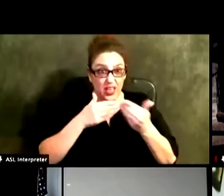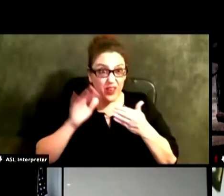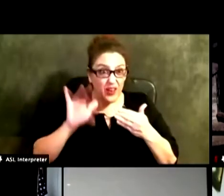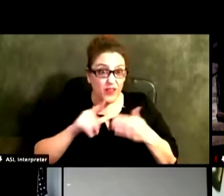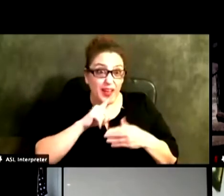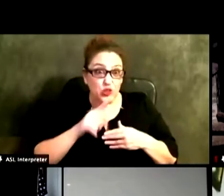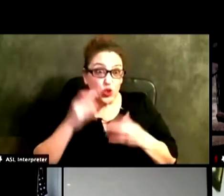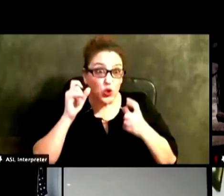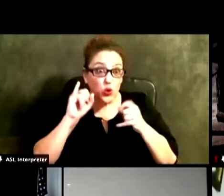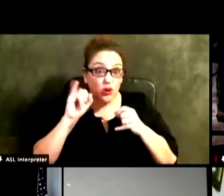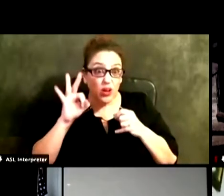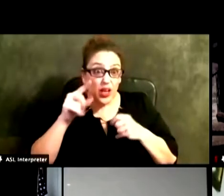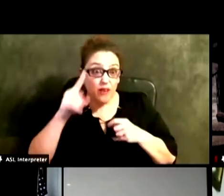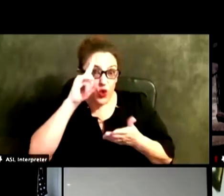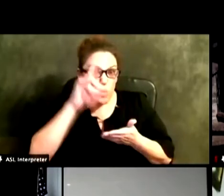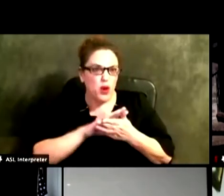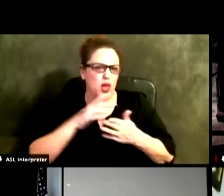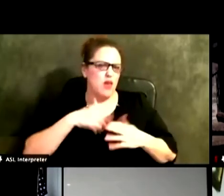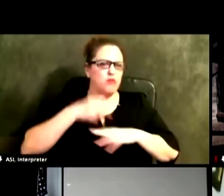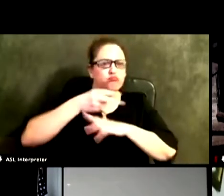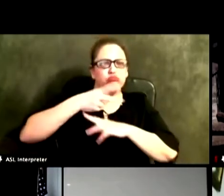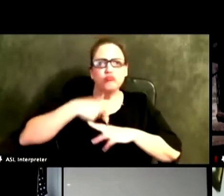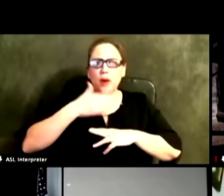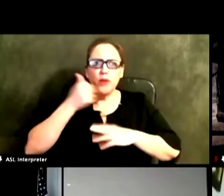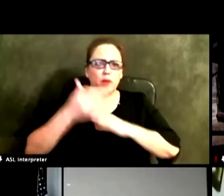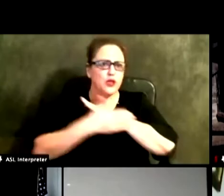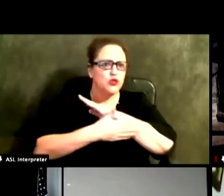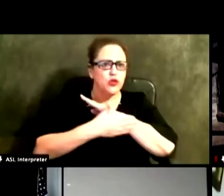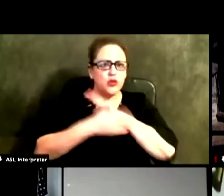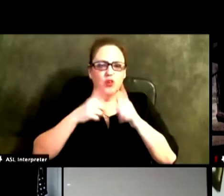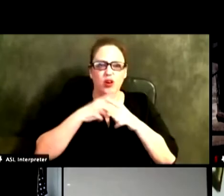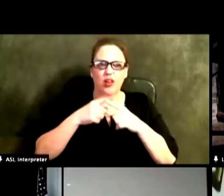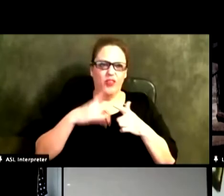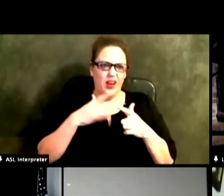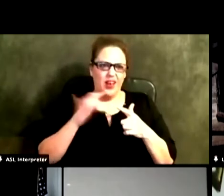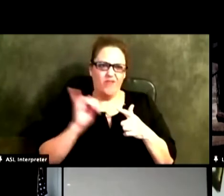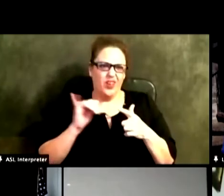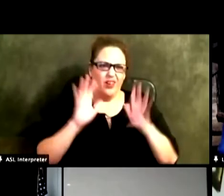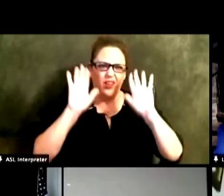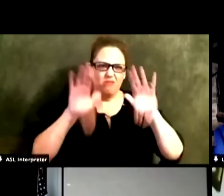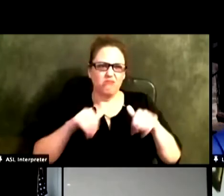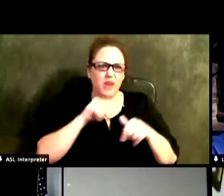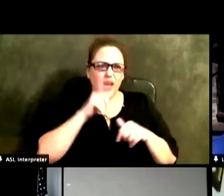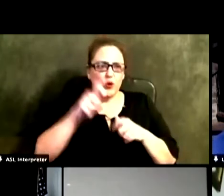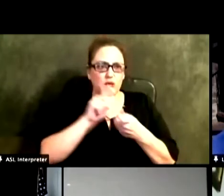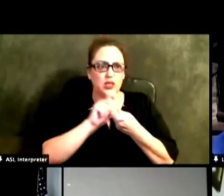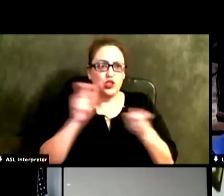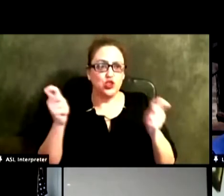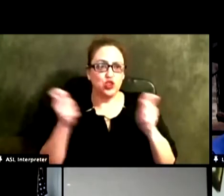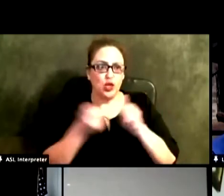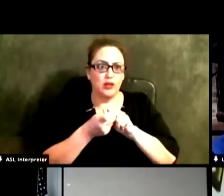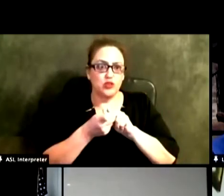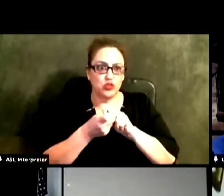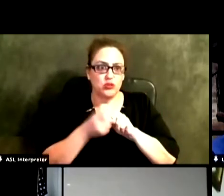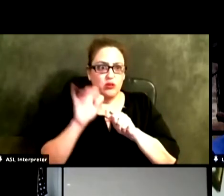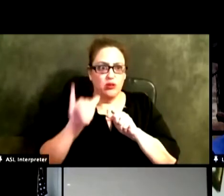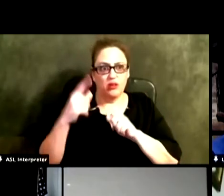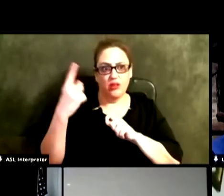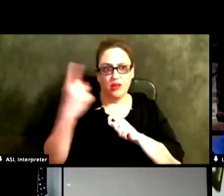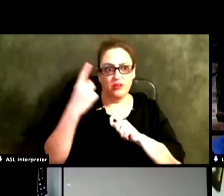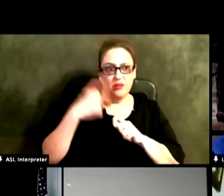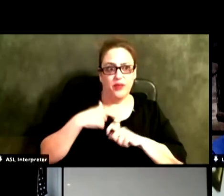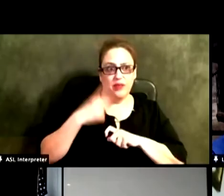country, the need for substantial reform becomes substantially less important and less pressing. And that's something that I've seen, you know,